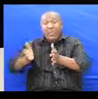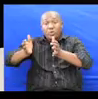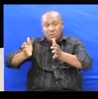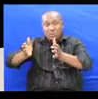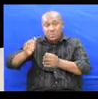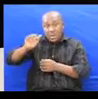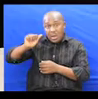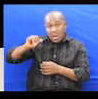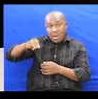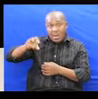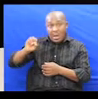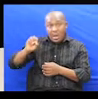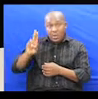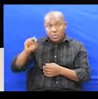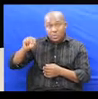is the amount